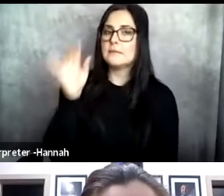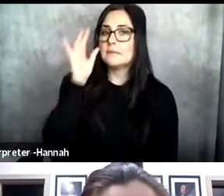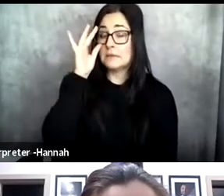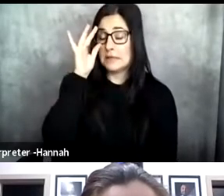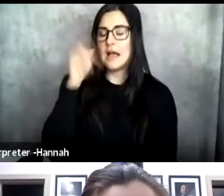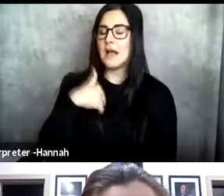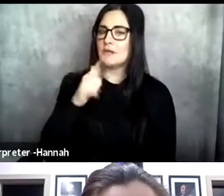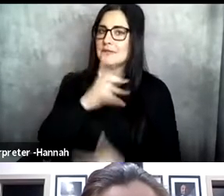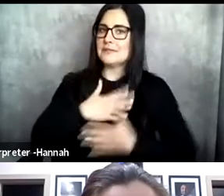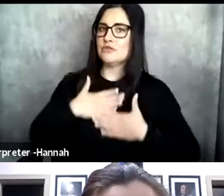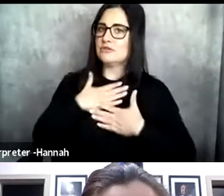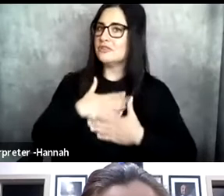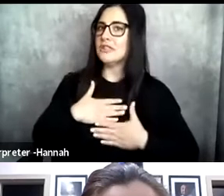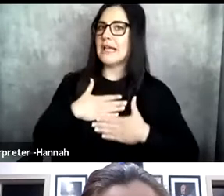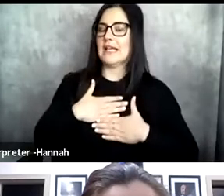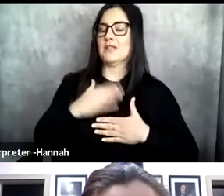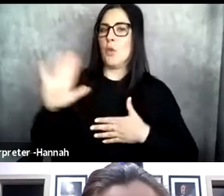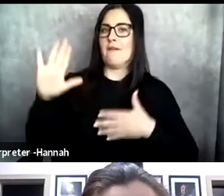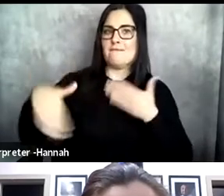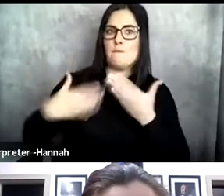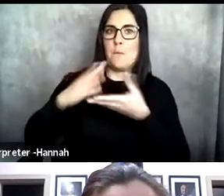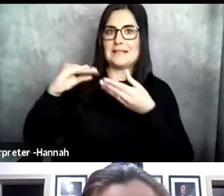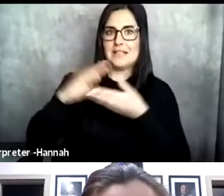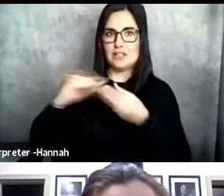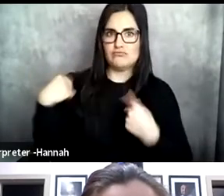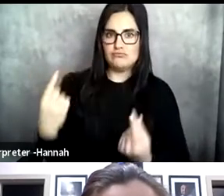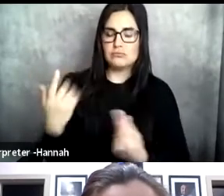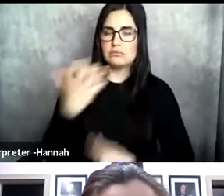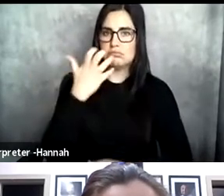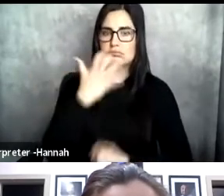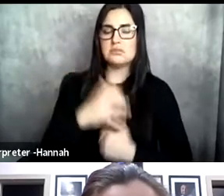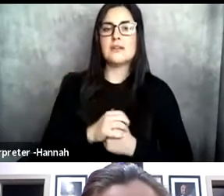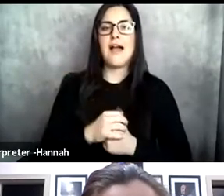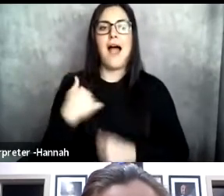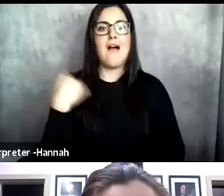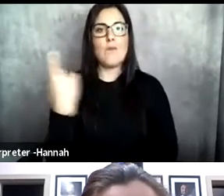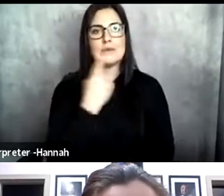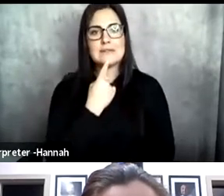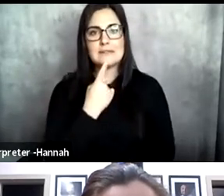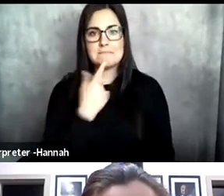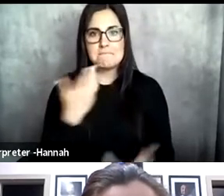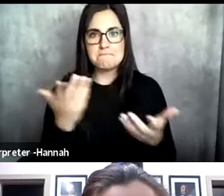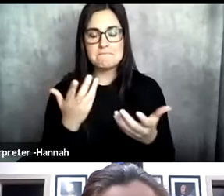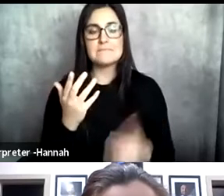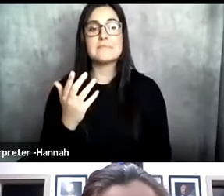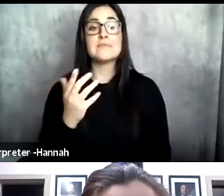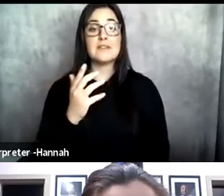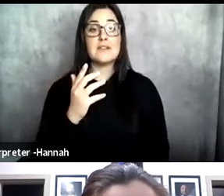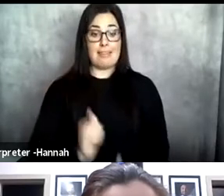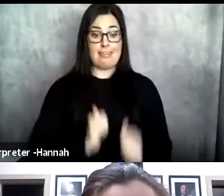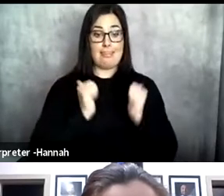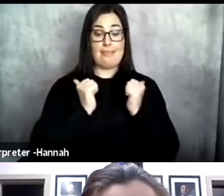I really appreciate your entire message. I have always said that our life